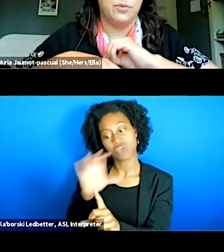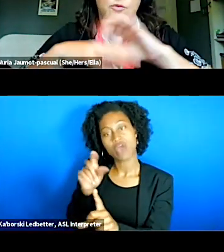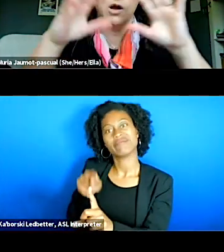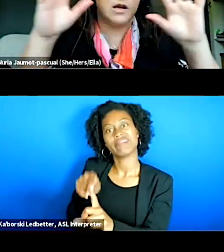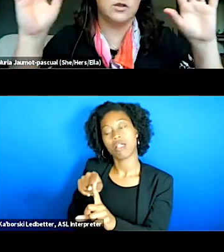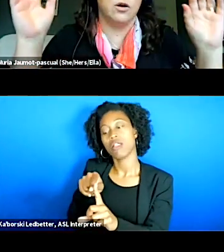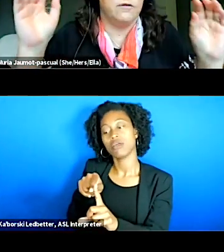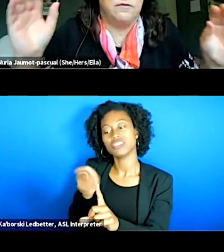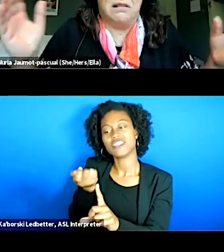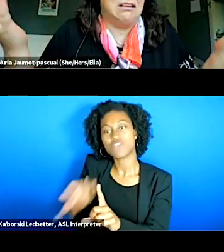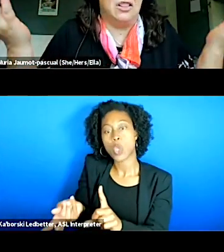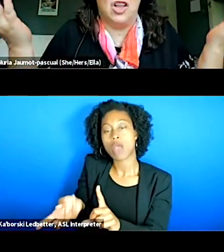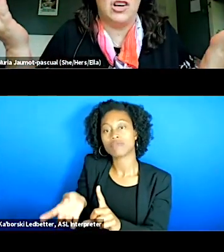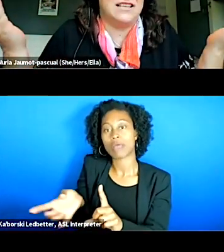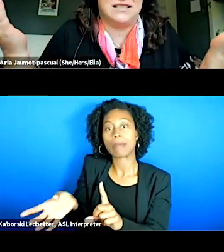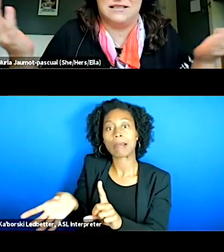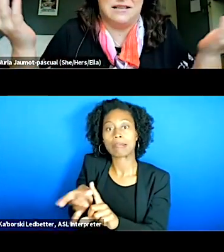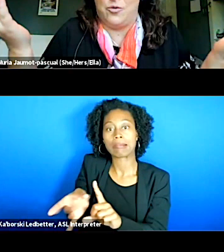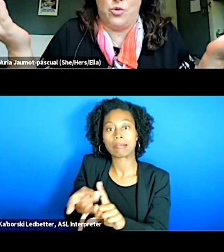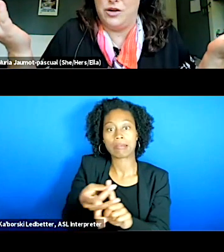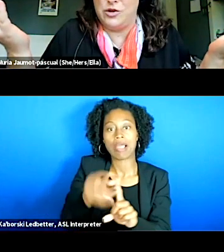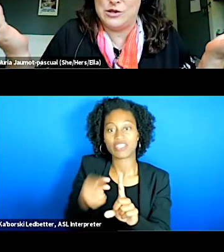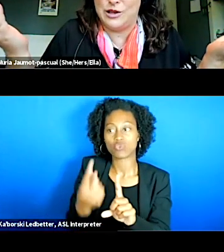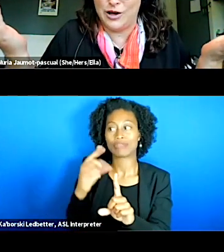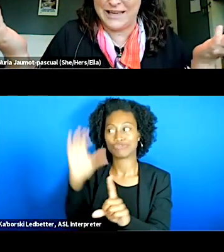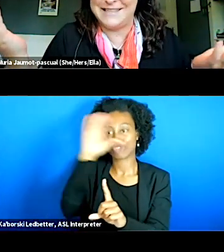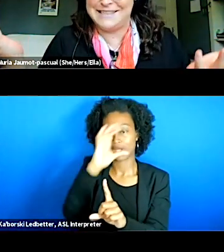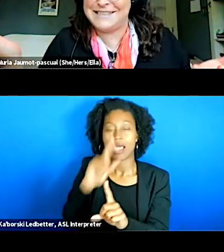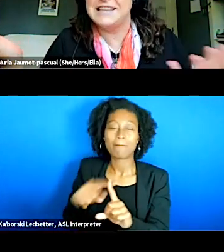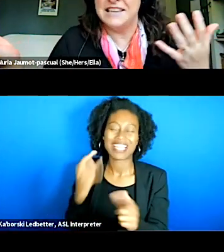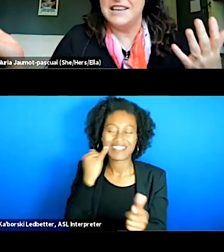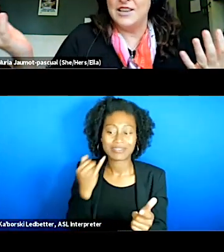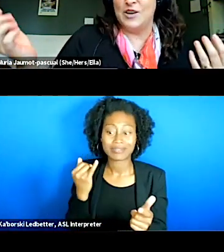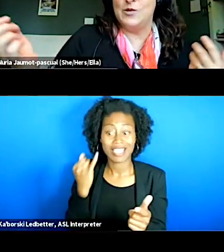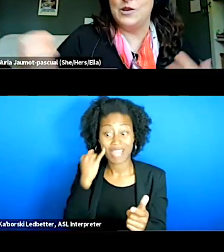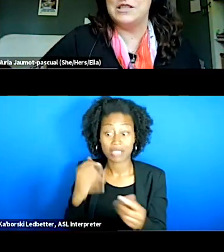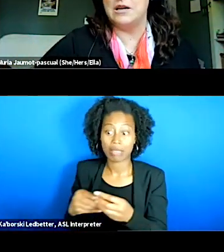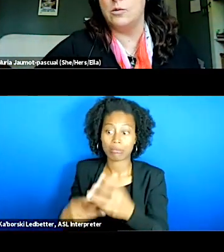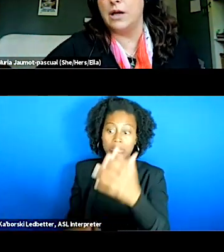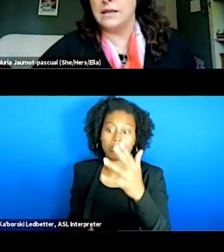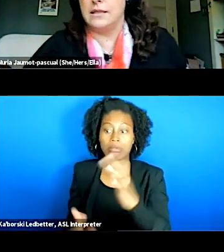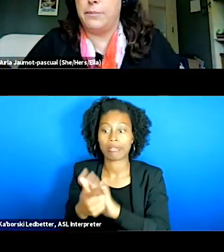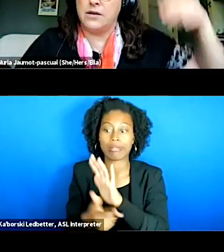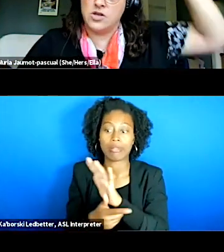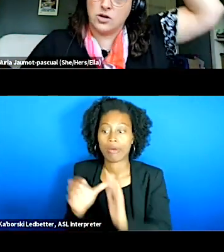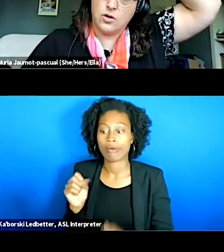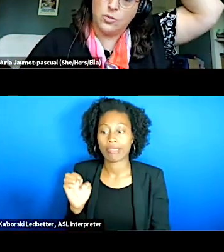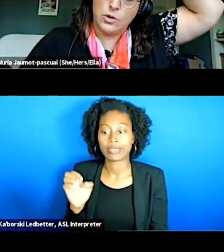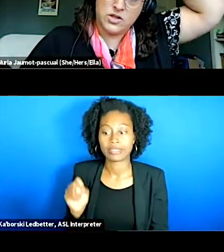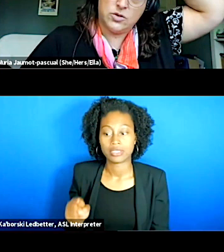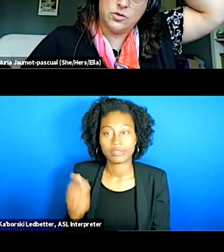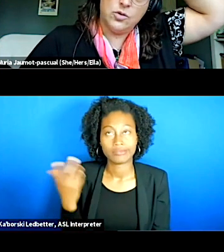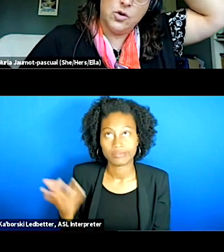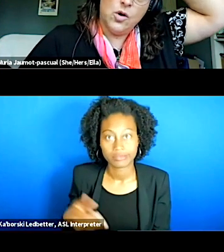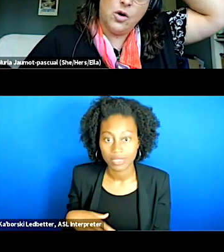a barrage of like law cases. It's like, we don't use law cases, So it depends on